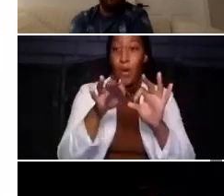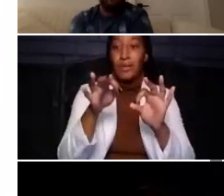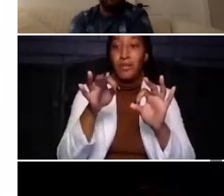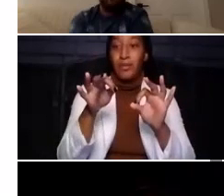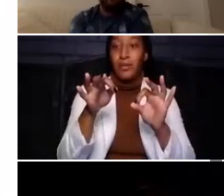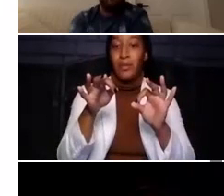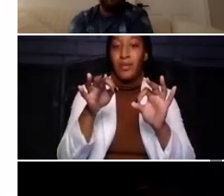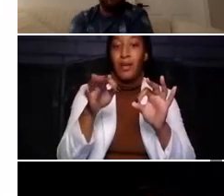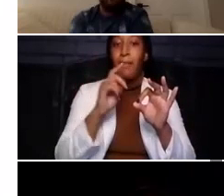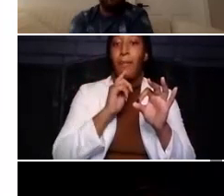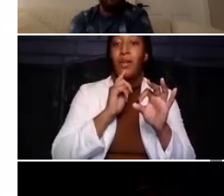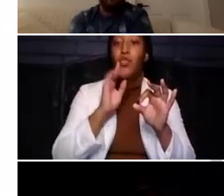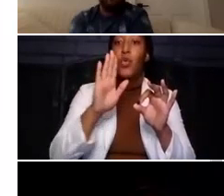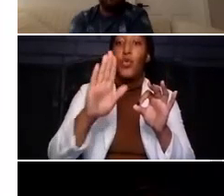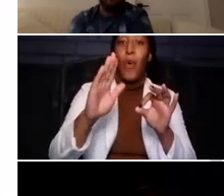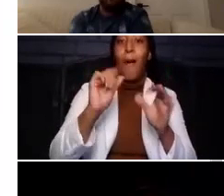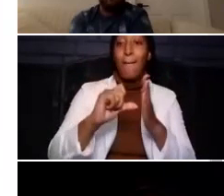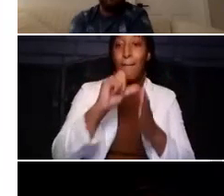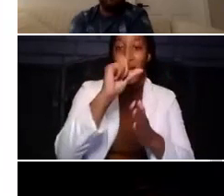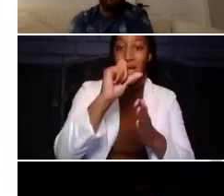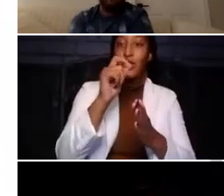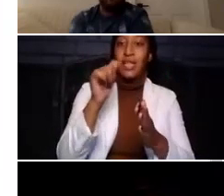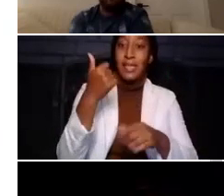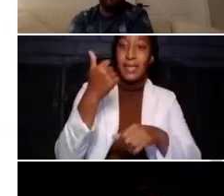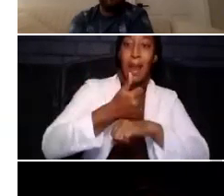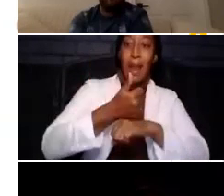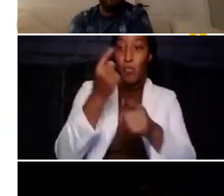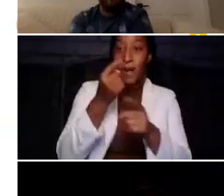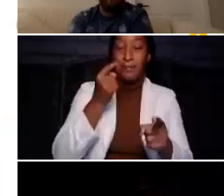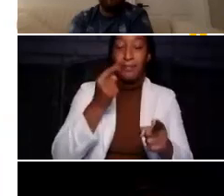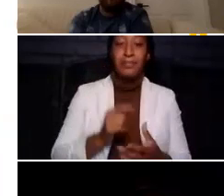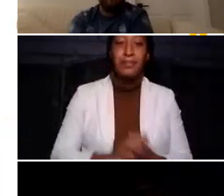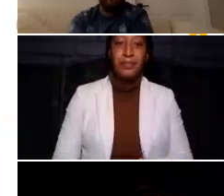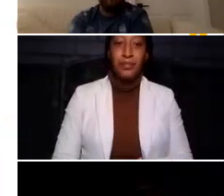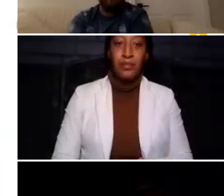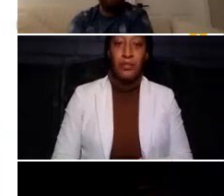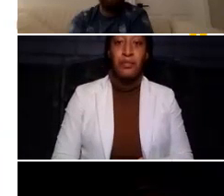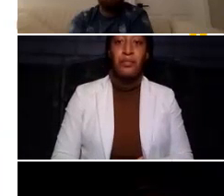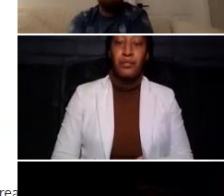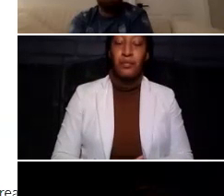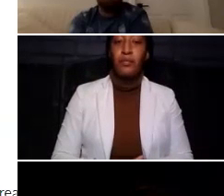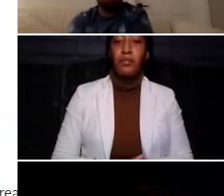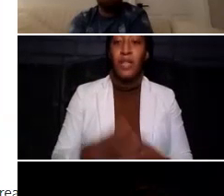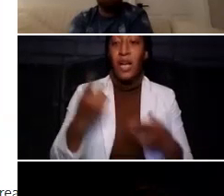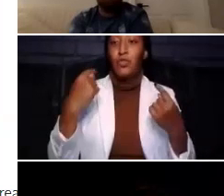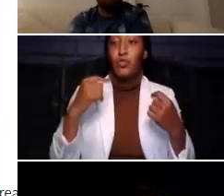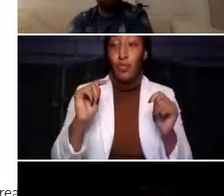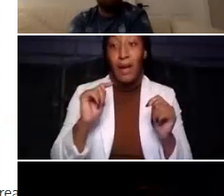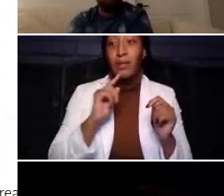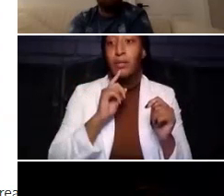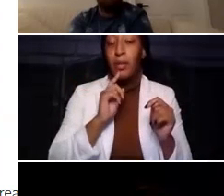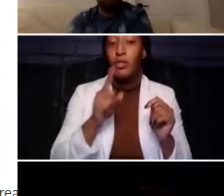make sure that you get it right, okay? But, you know, I tried to put as much as I